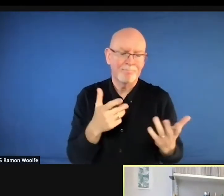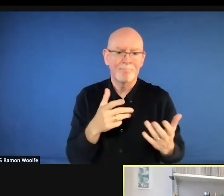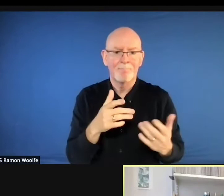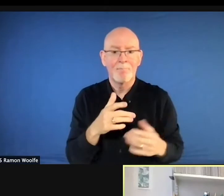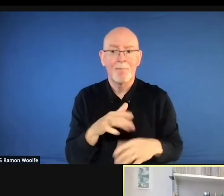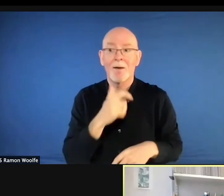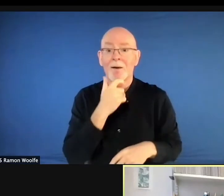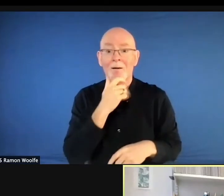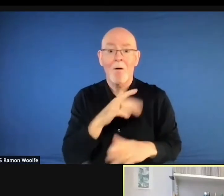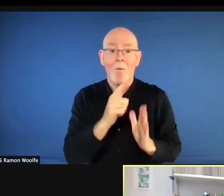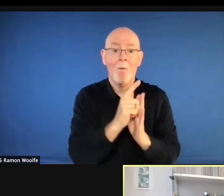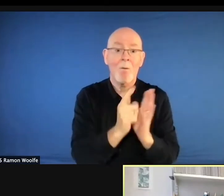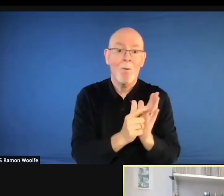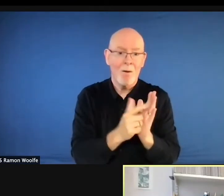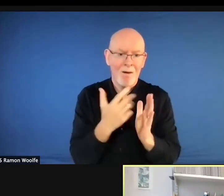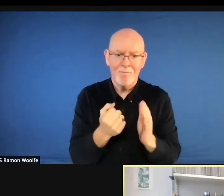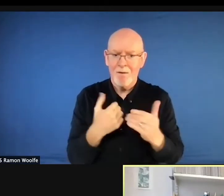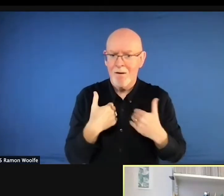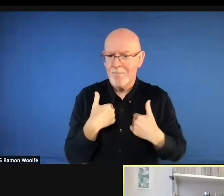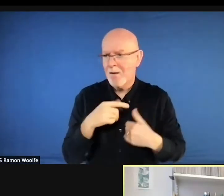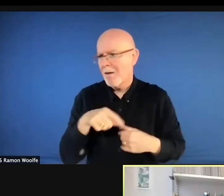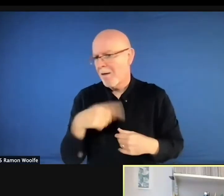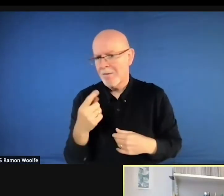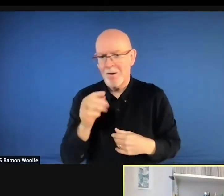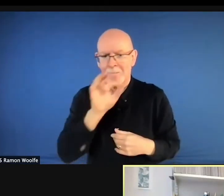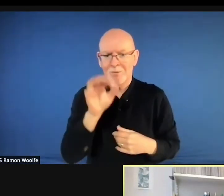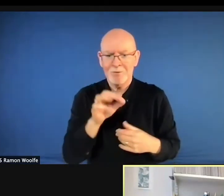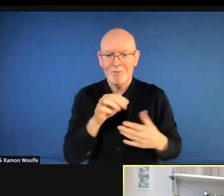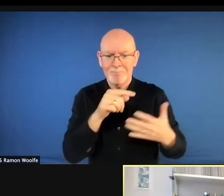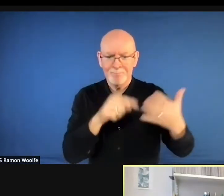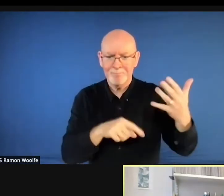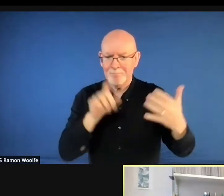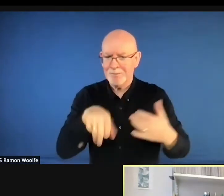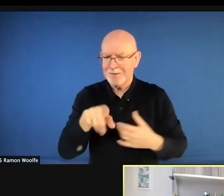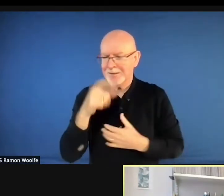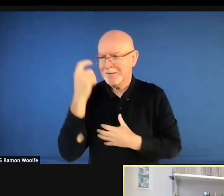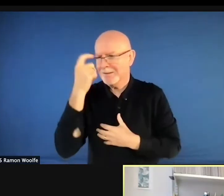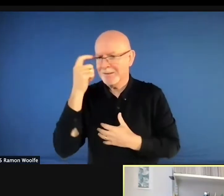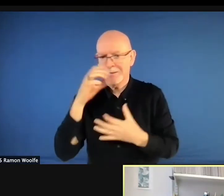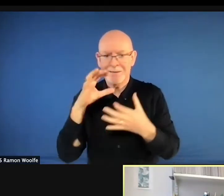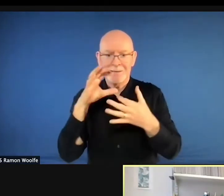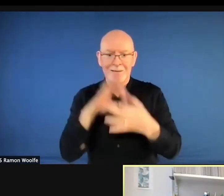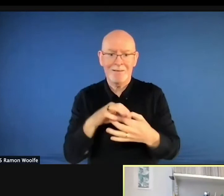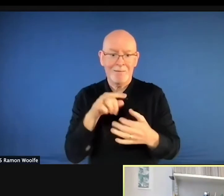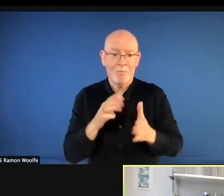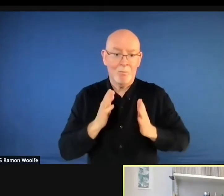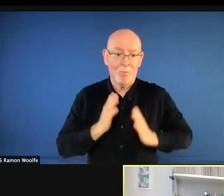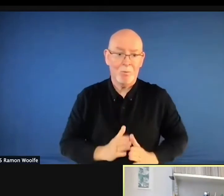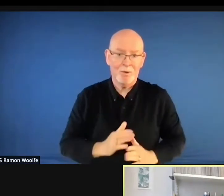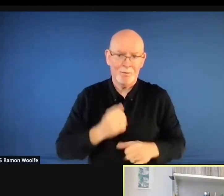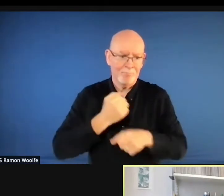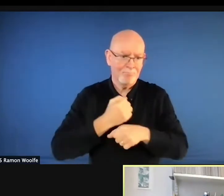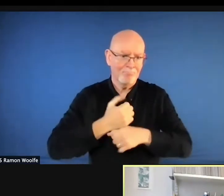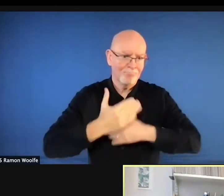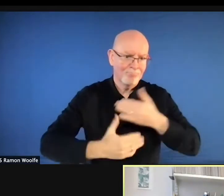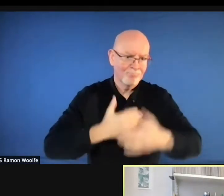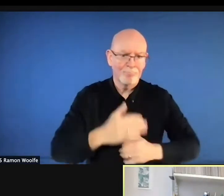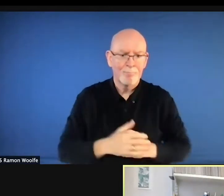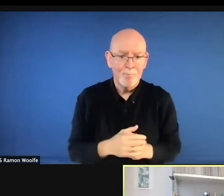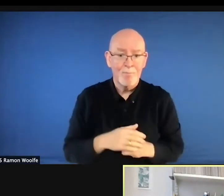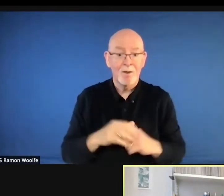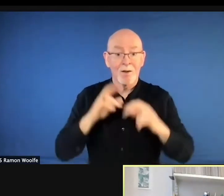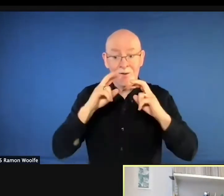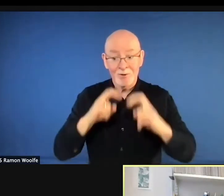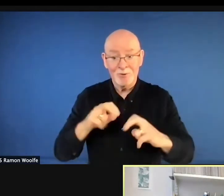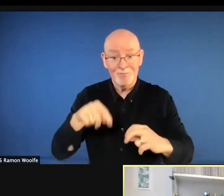humanitarian practice. Researchers in this field need to always think about not just do no harm, but the